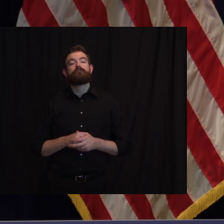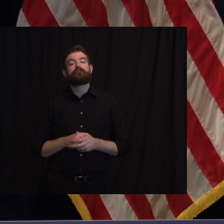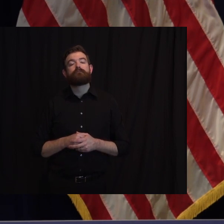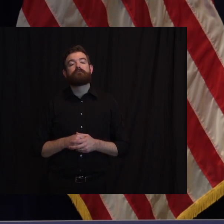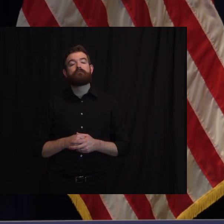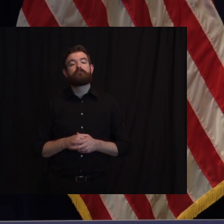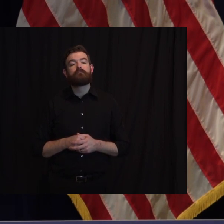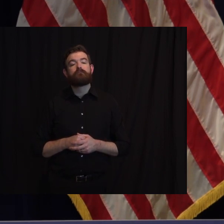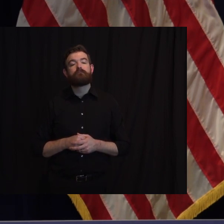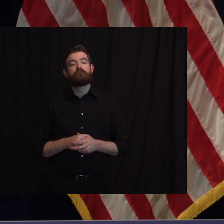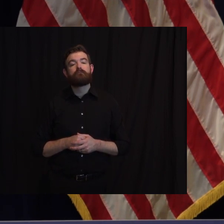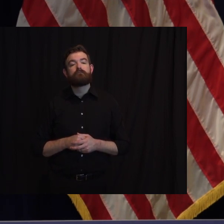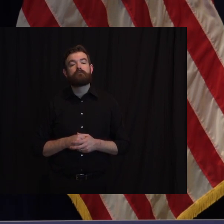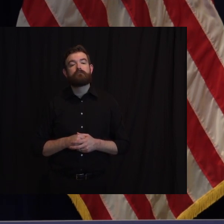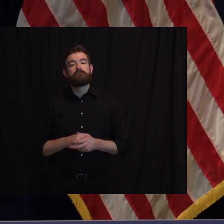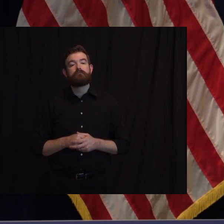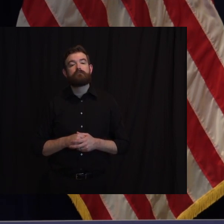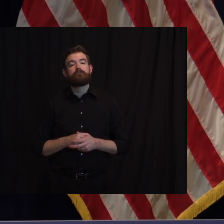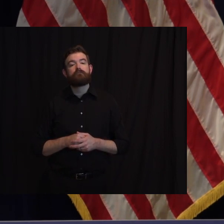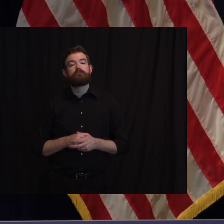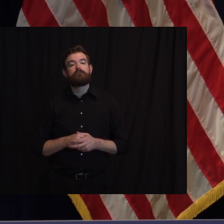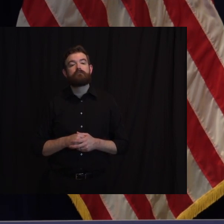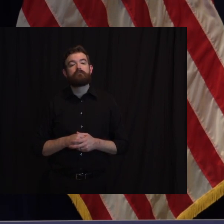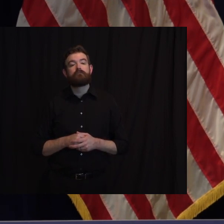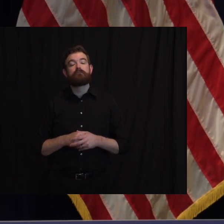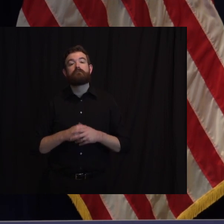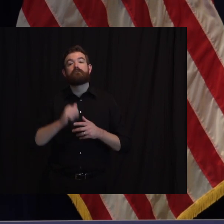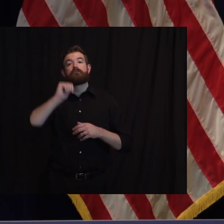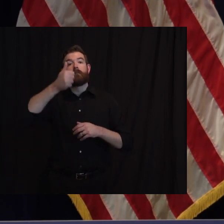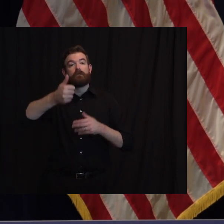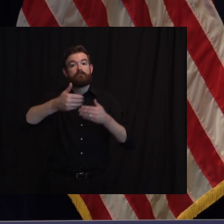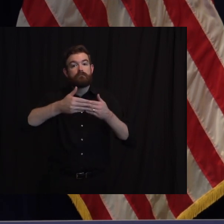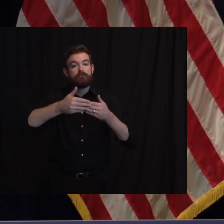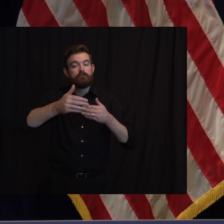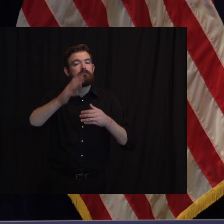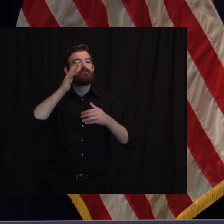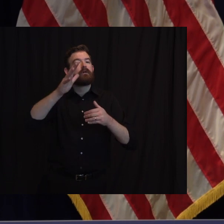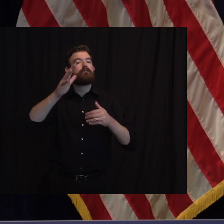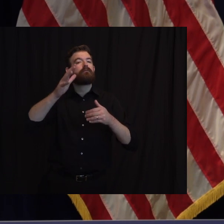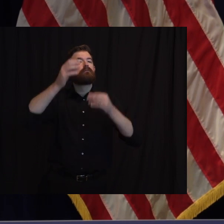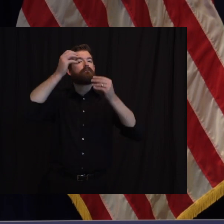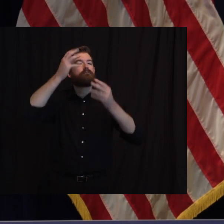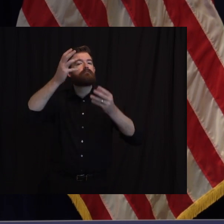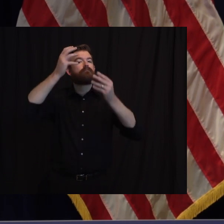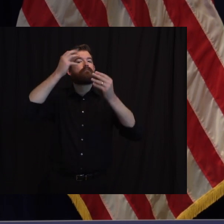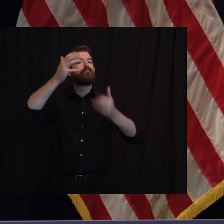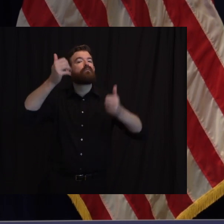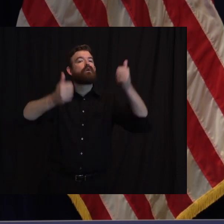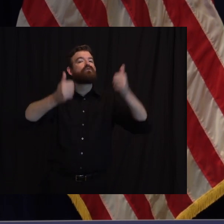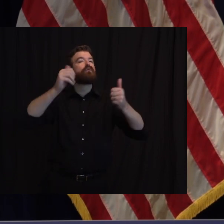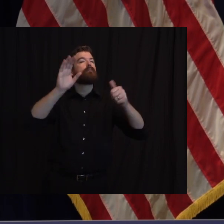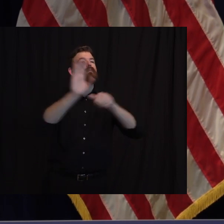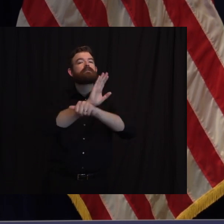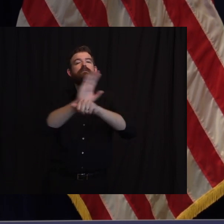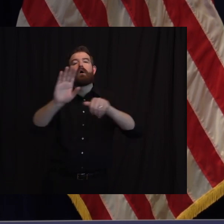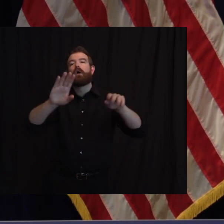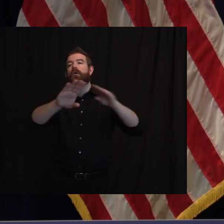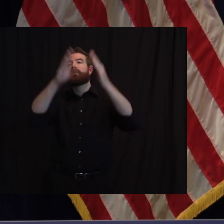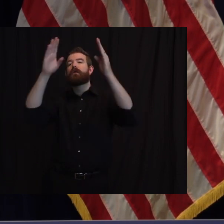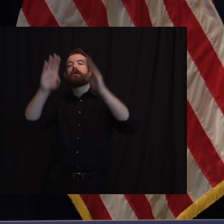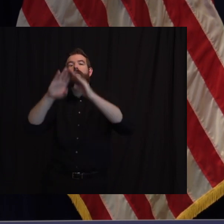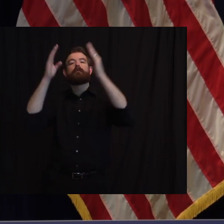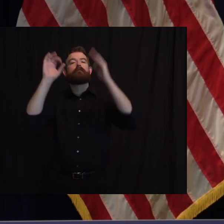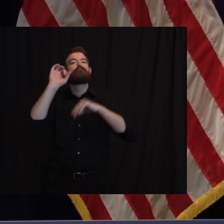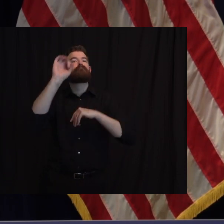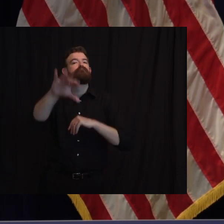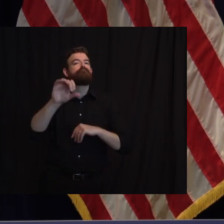headed. And again, this is subject to making sure Judy in particular and her team are comfortable with things like that